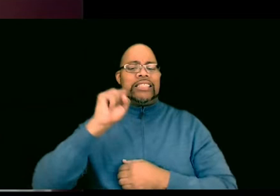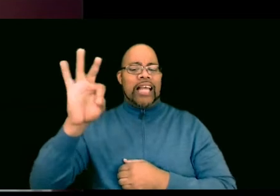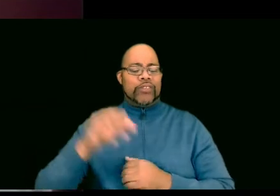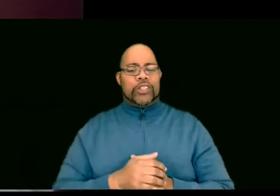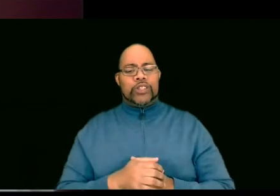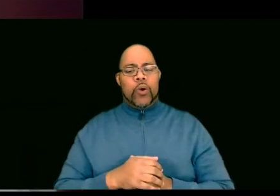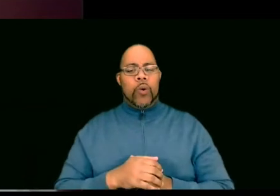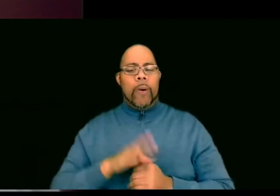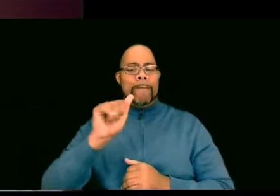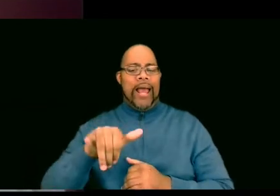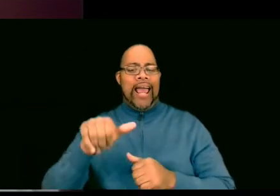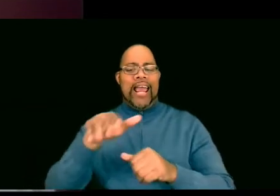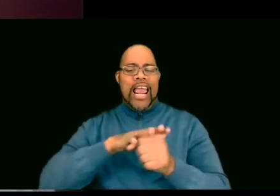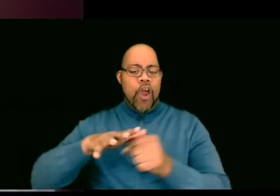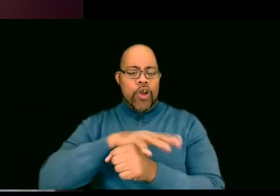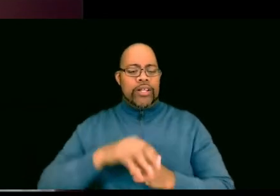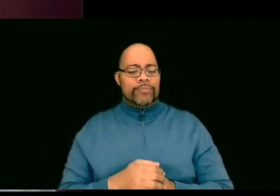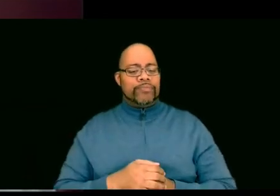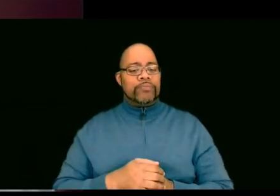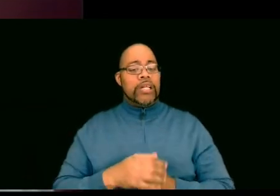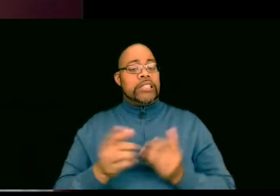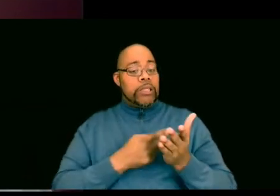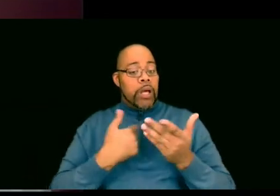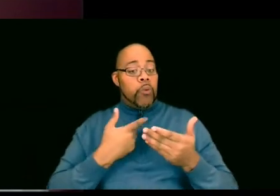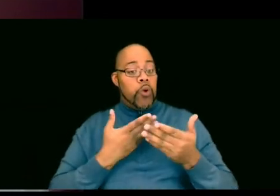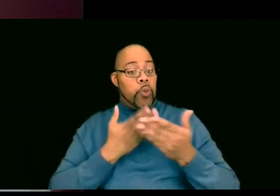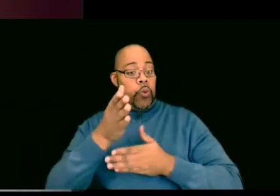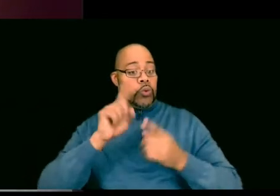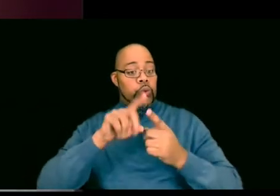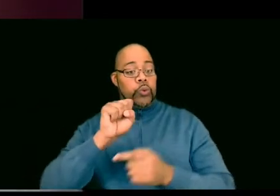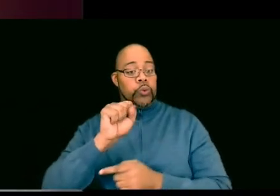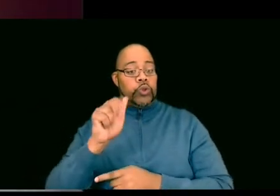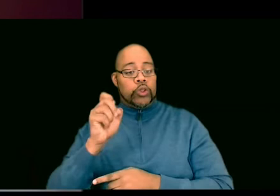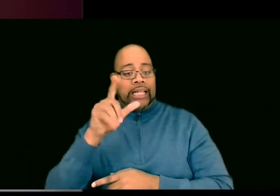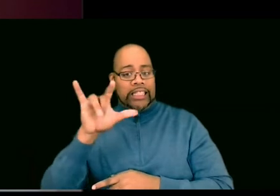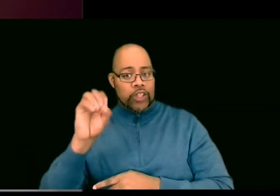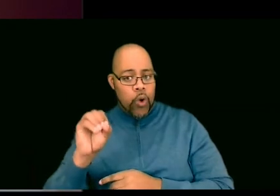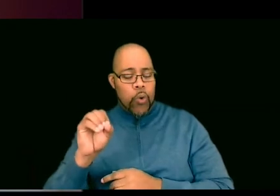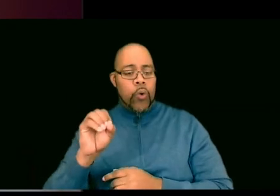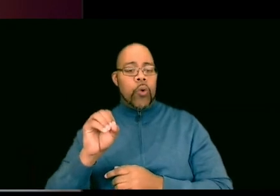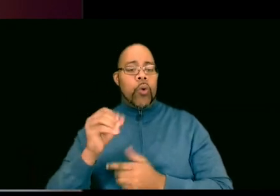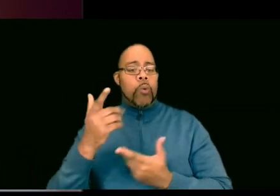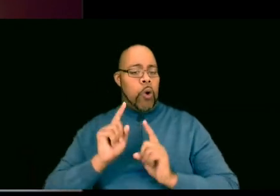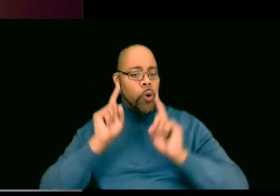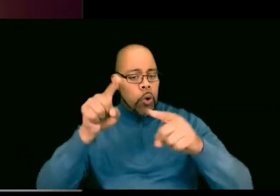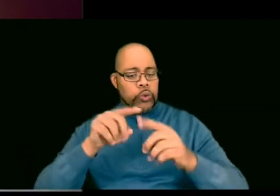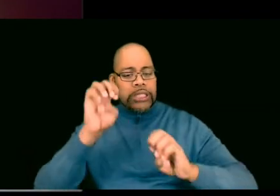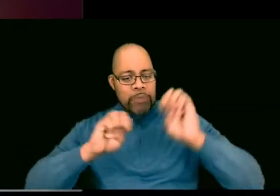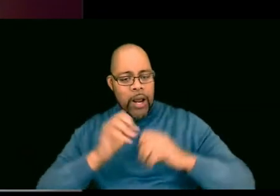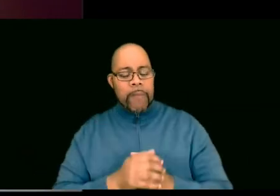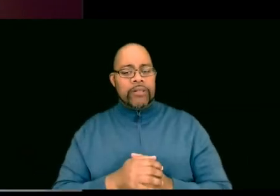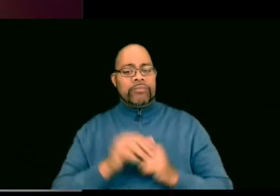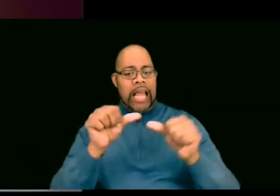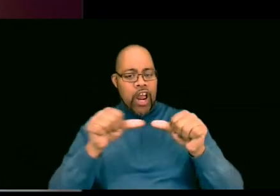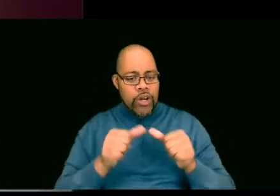San Francisco Bay. And sometimes we would go through over to Sausalito and go out to